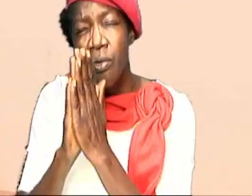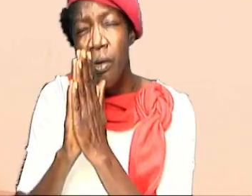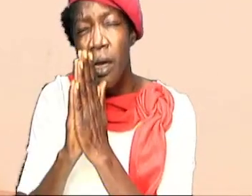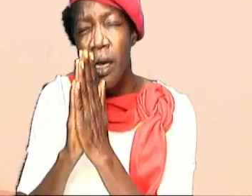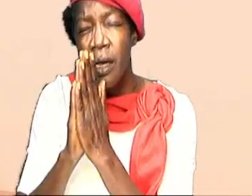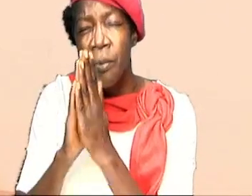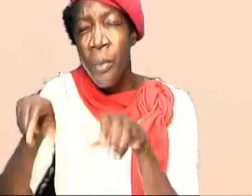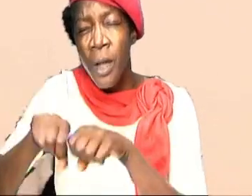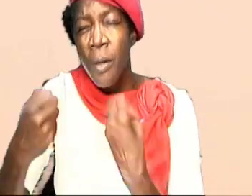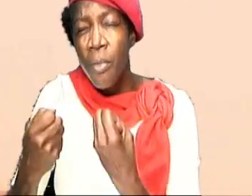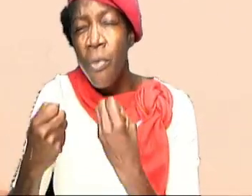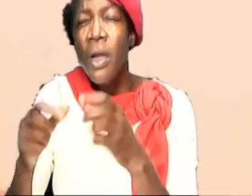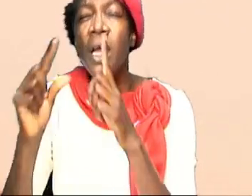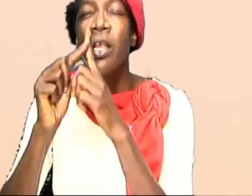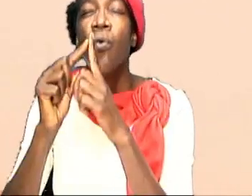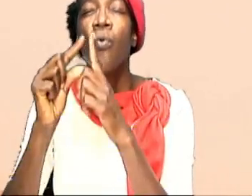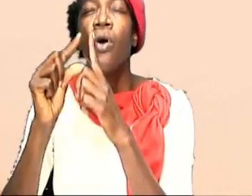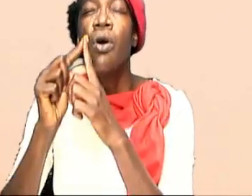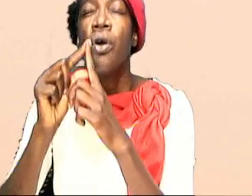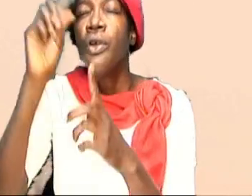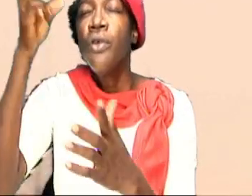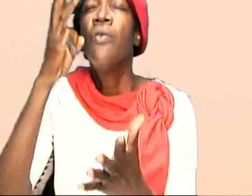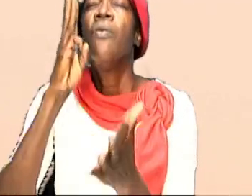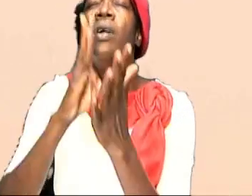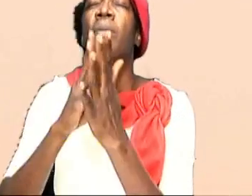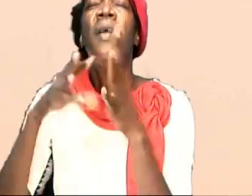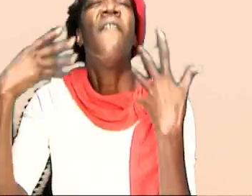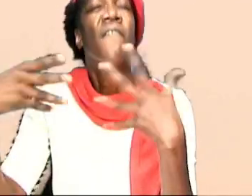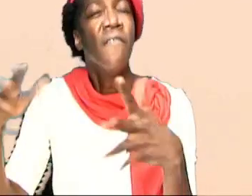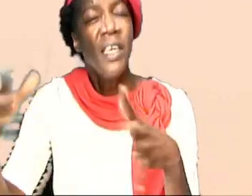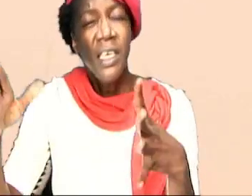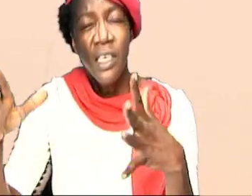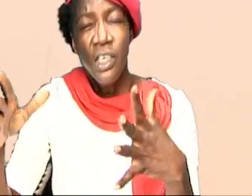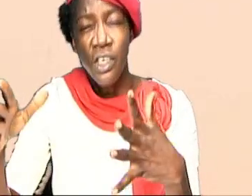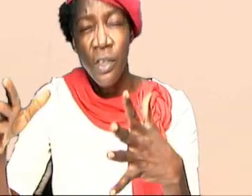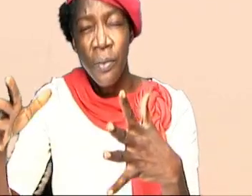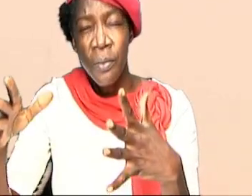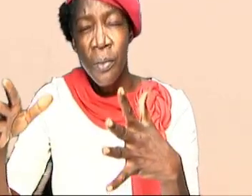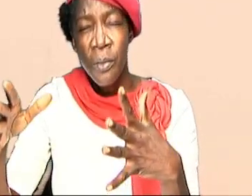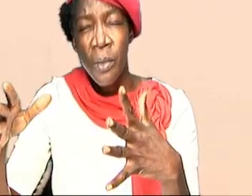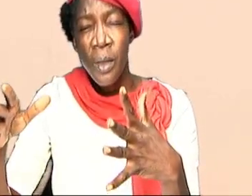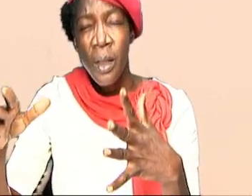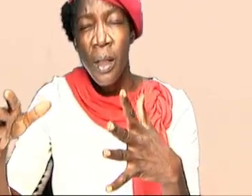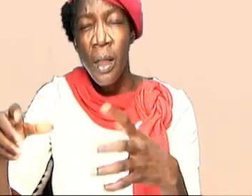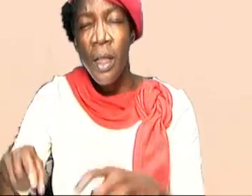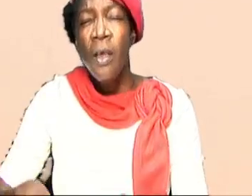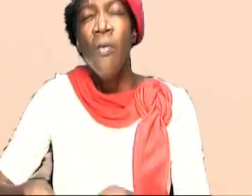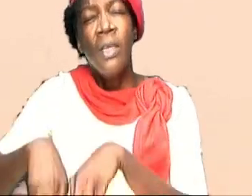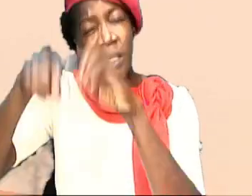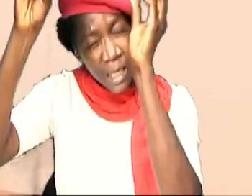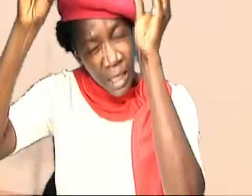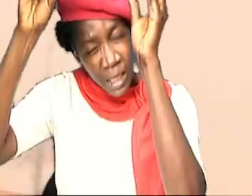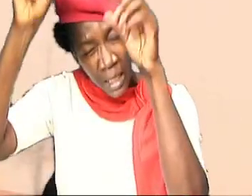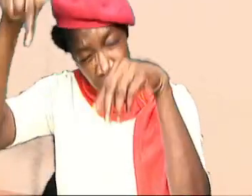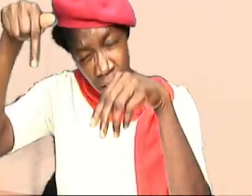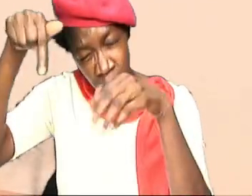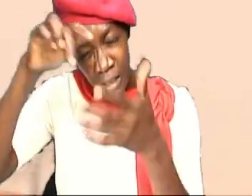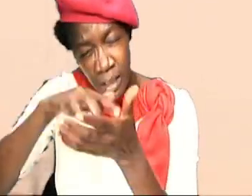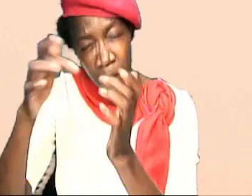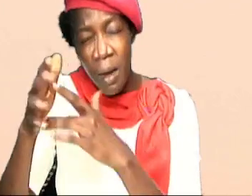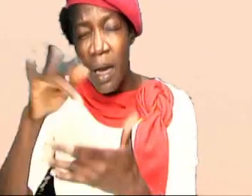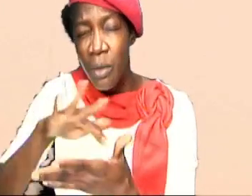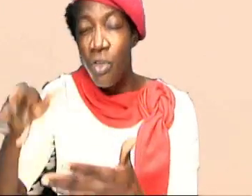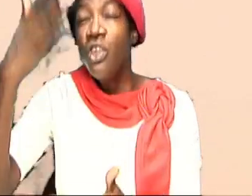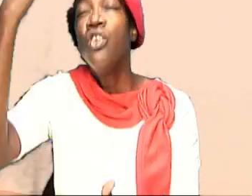break bread tonight, that your will be done and that your will be accomplished. God, we dedicate this Bible study to